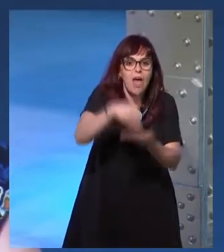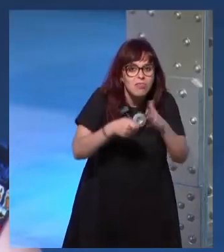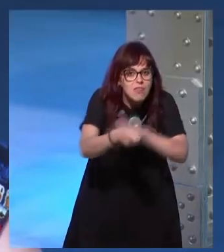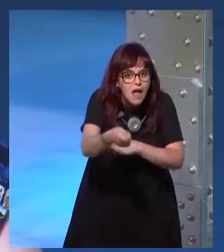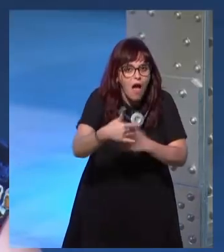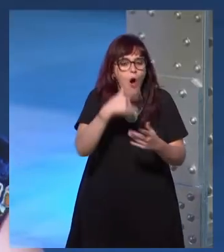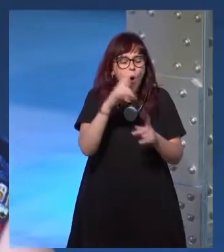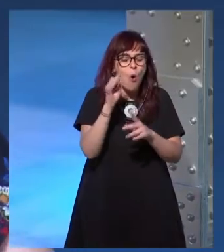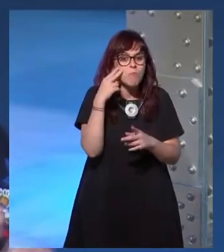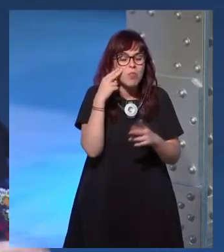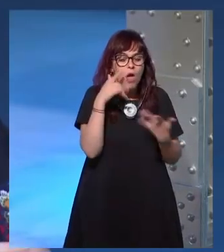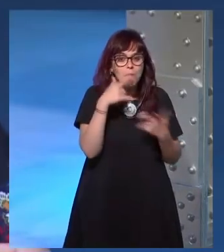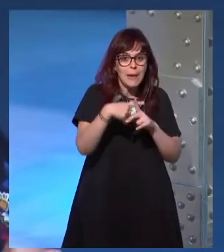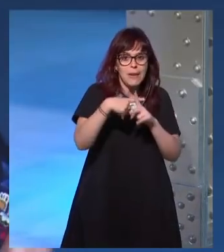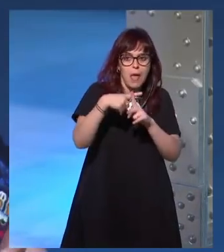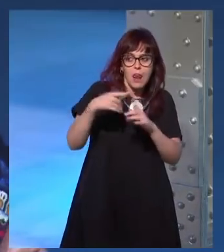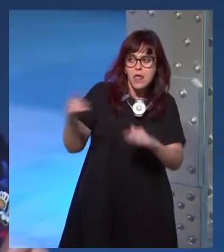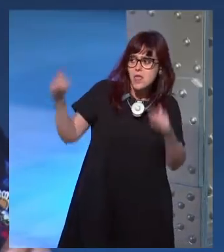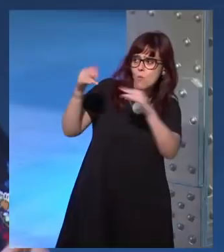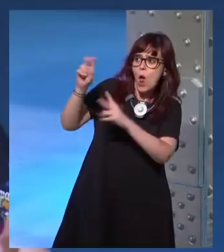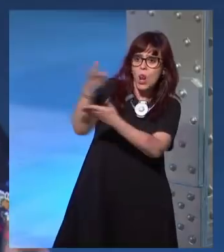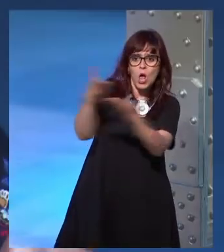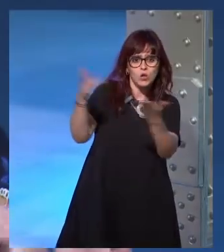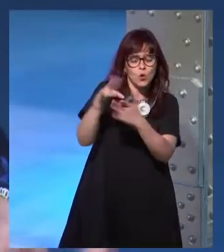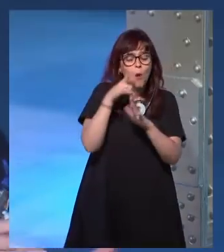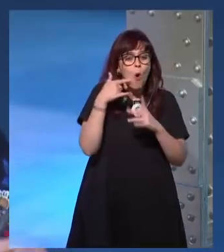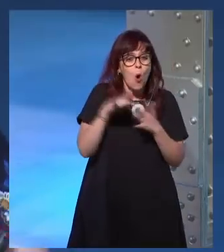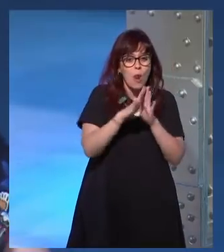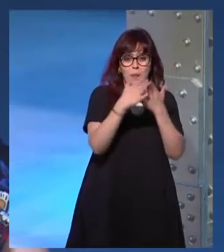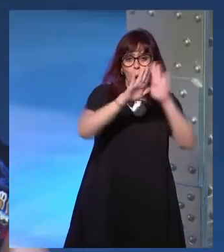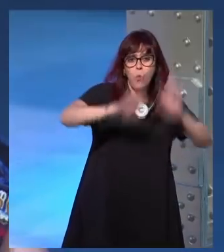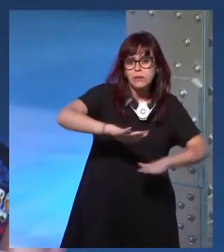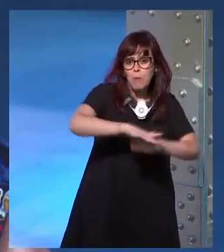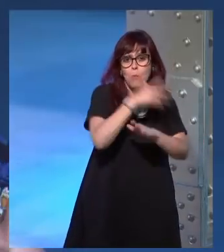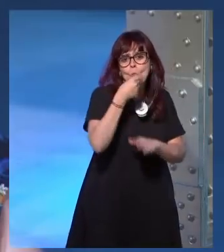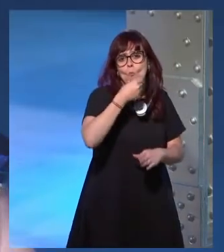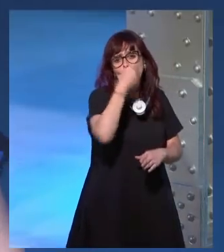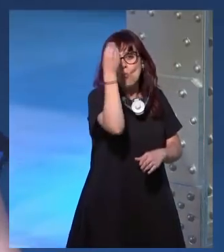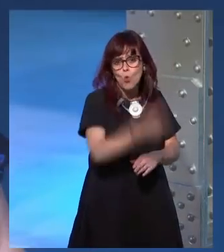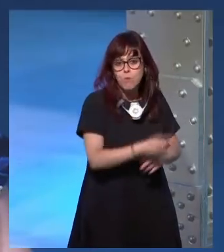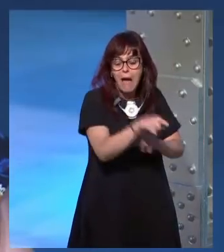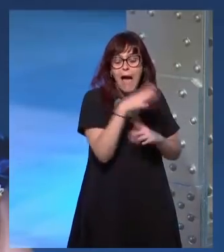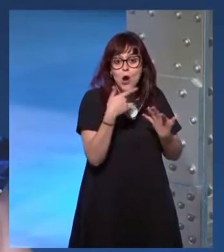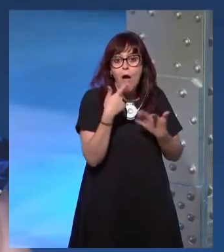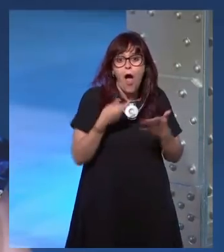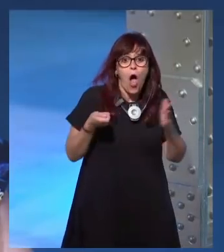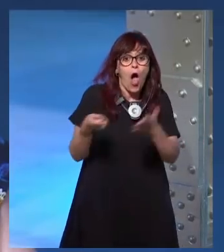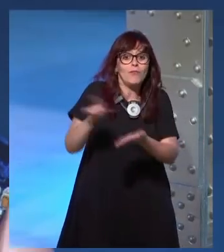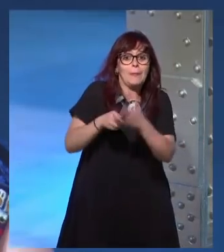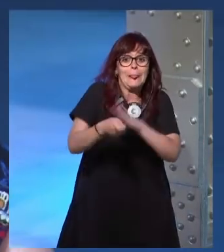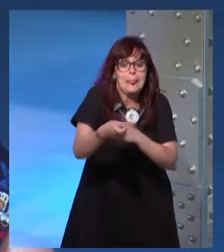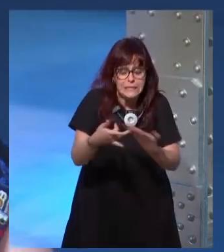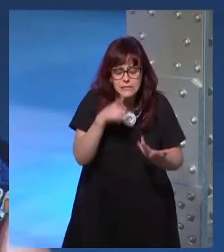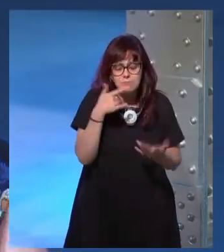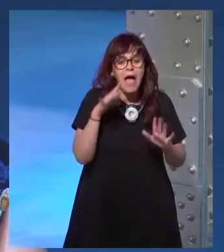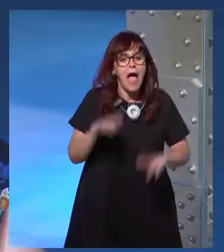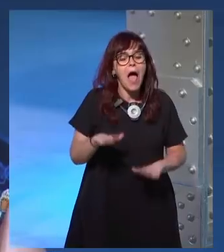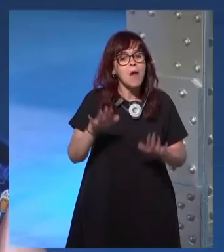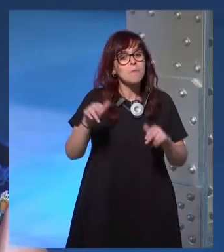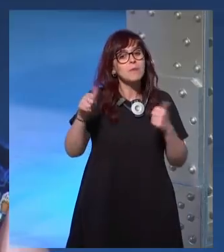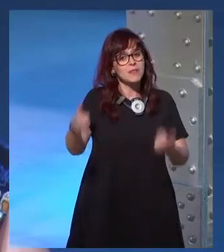or not fulfilling a certain deadline, etc., or not to achieve something that you've achieved in the past. Or I think